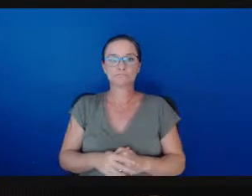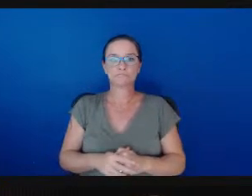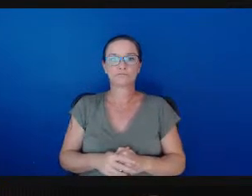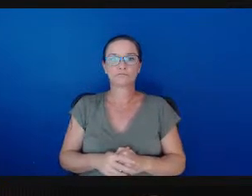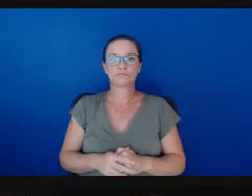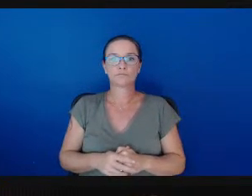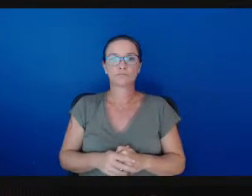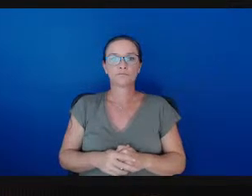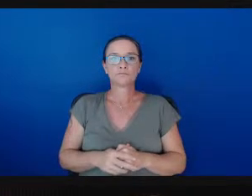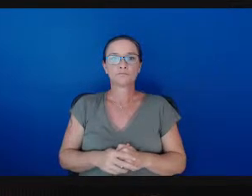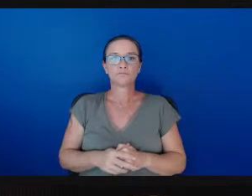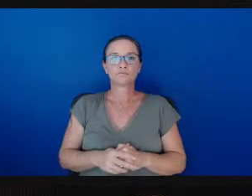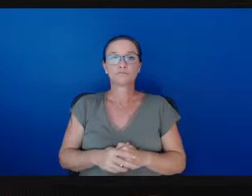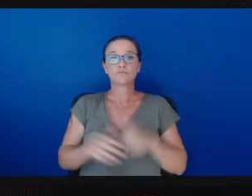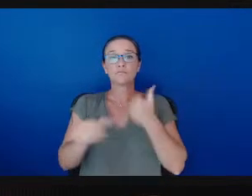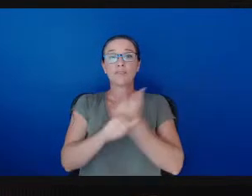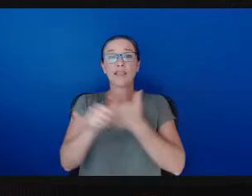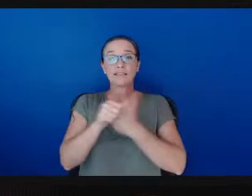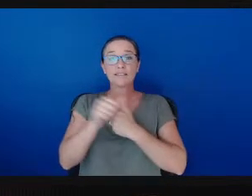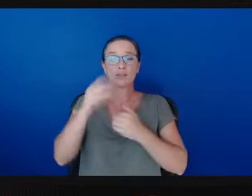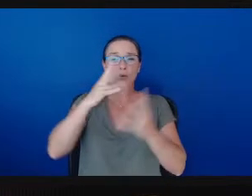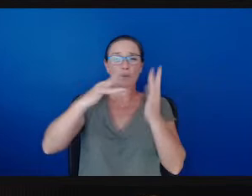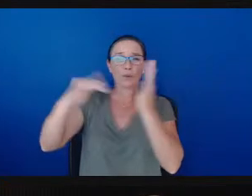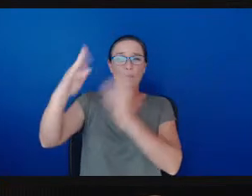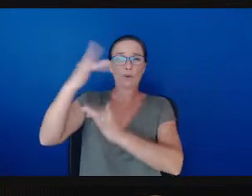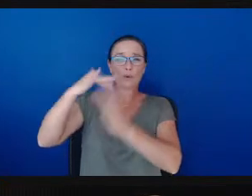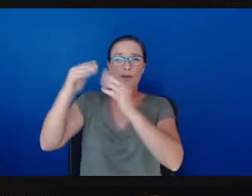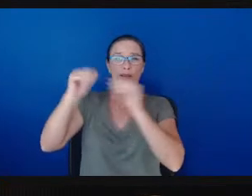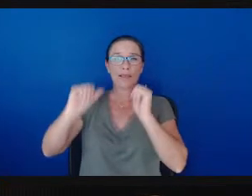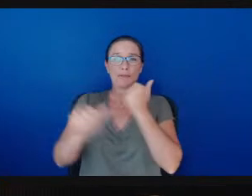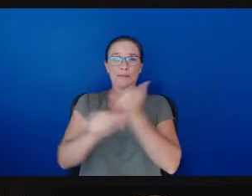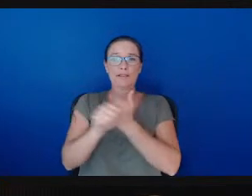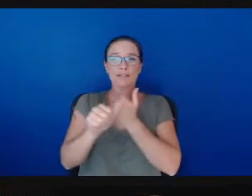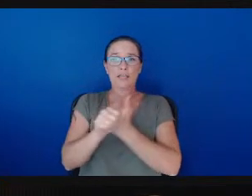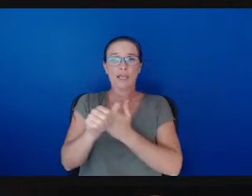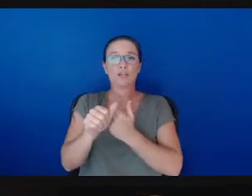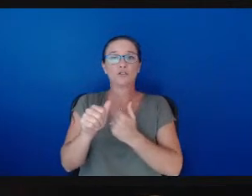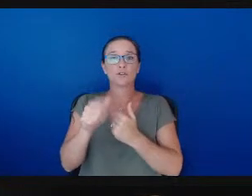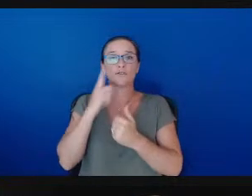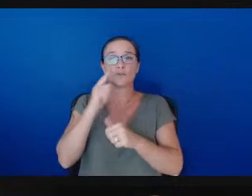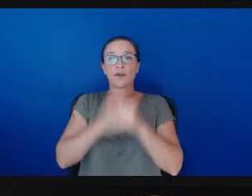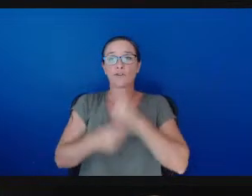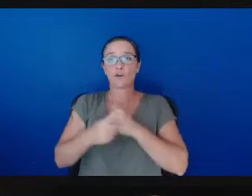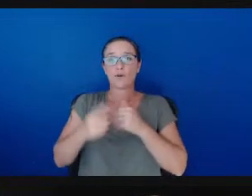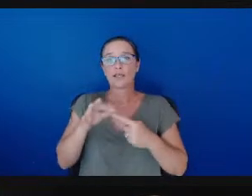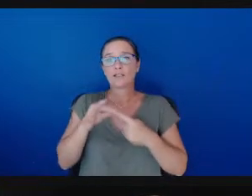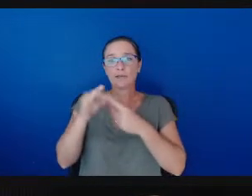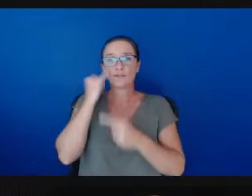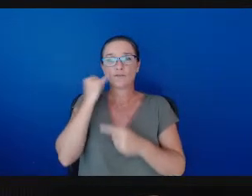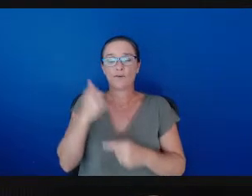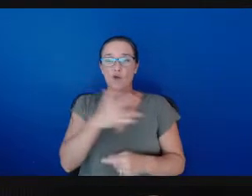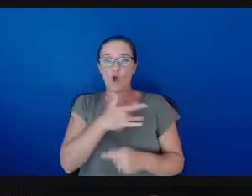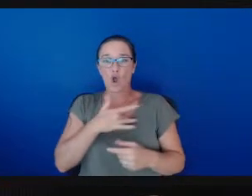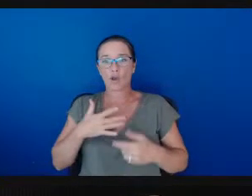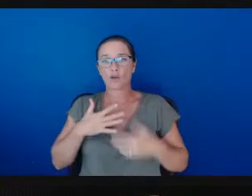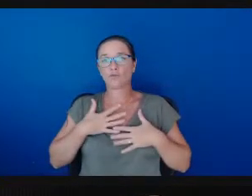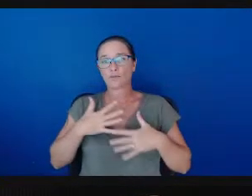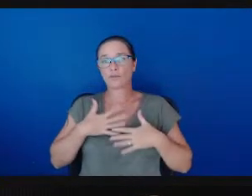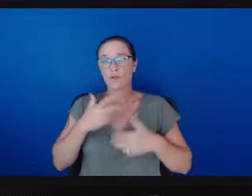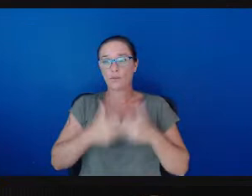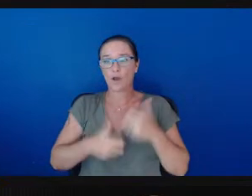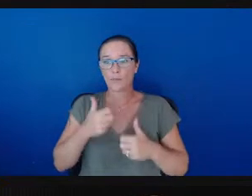So hazardous volcanic gases could be a danger to everyone, especially people with heart and respiratory problems, infants, young children, and pregnant